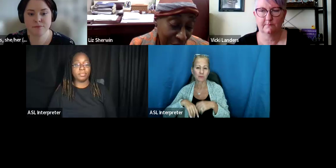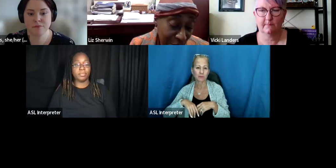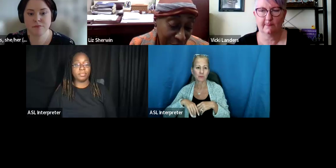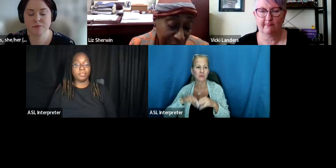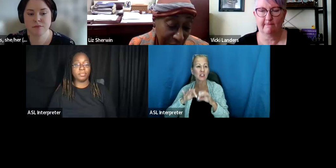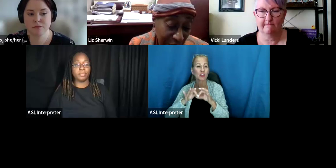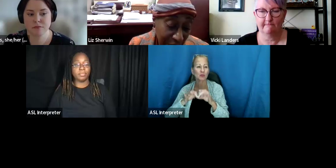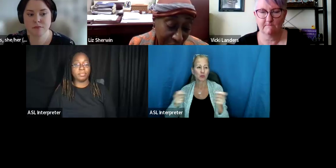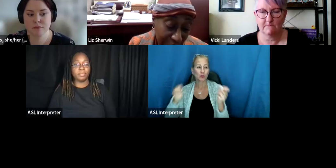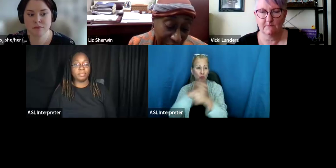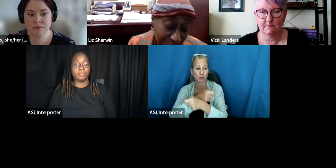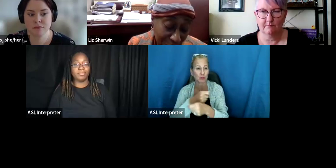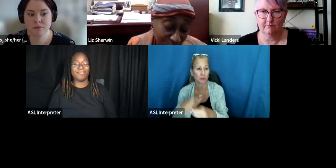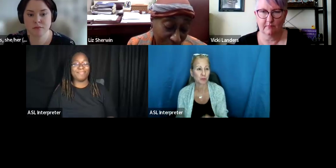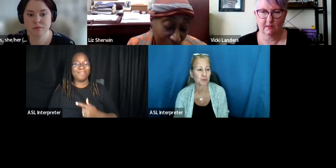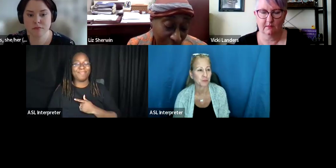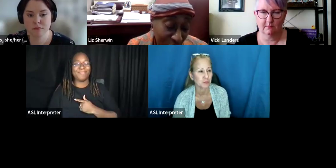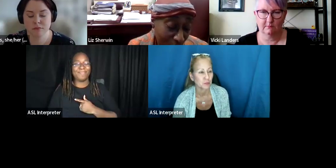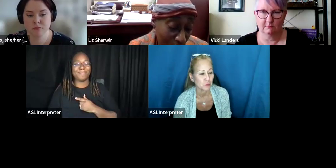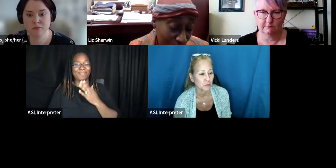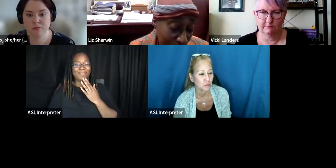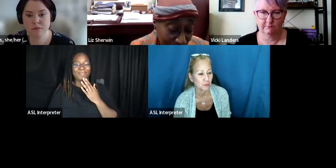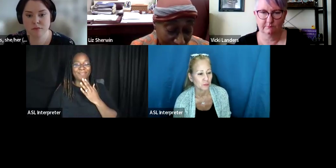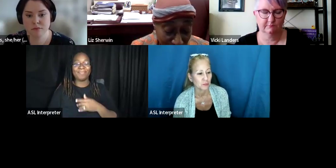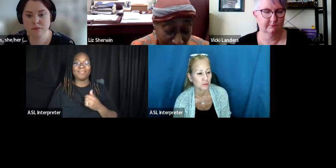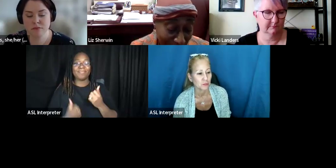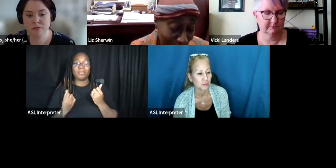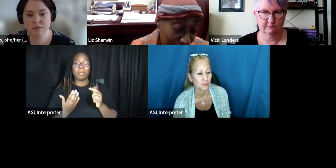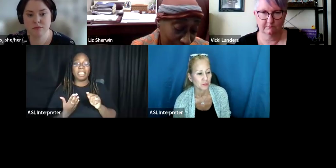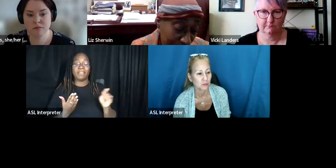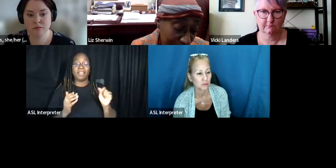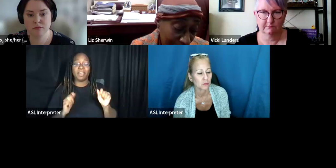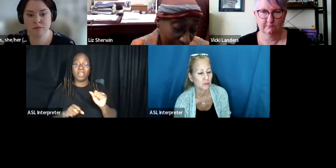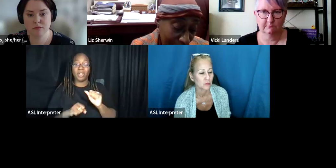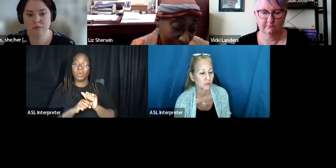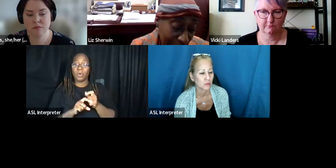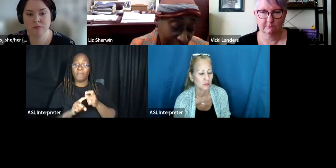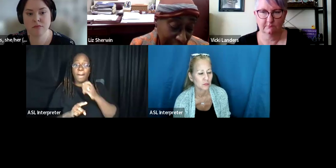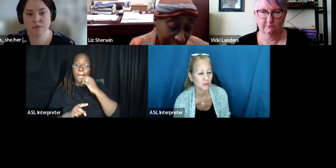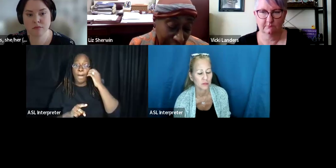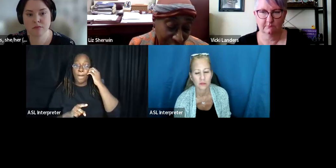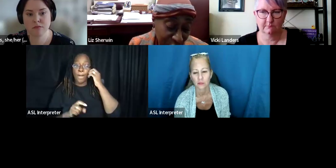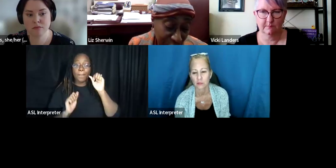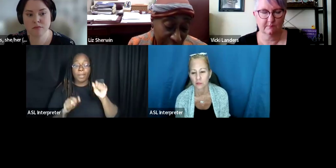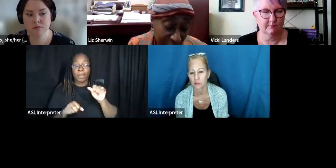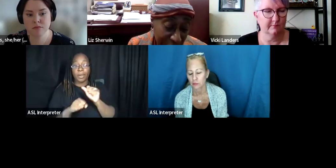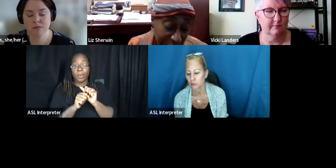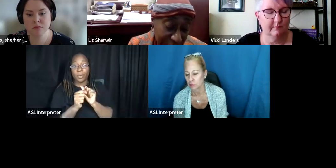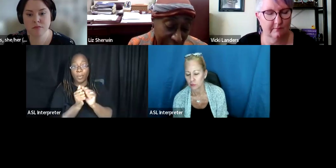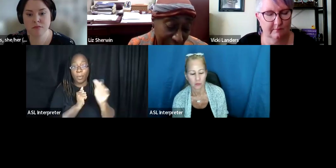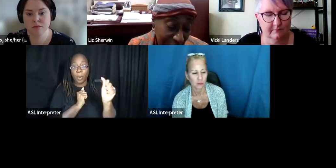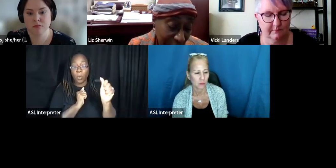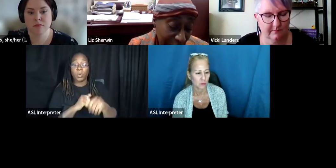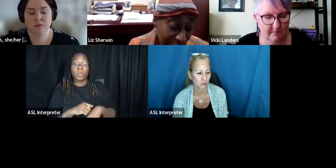Many of those are able to work from home through remote, but the issue here